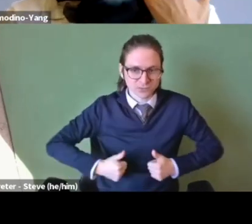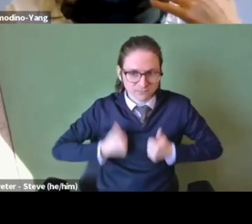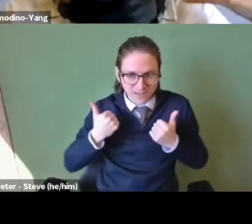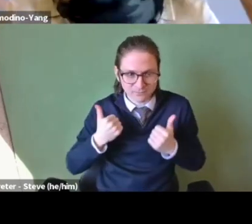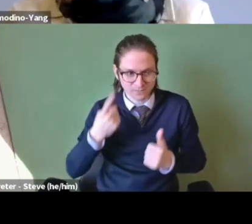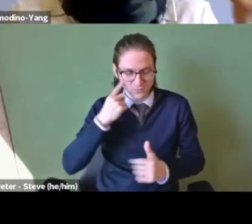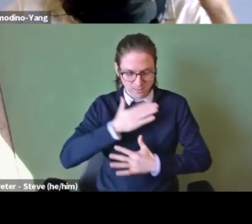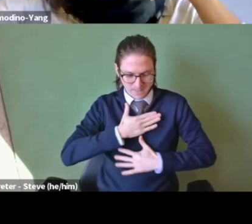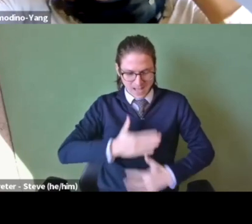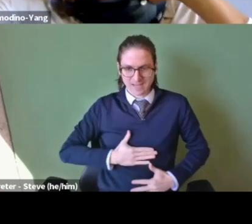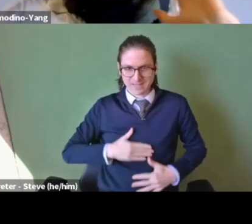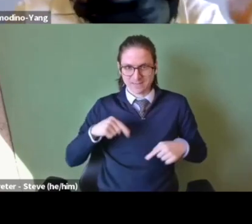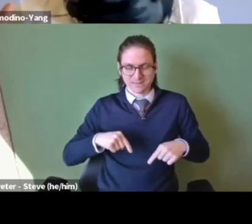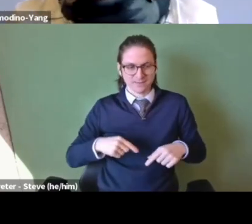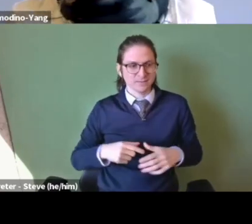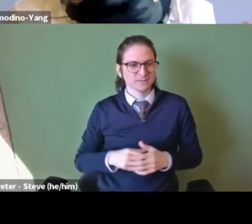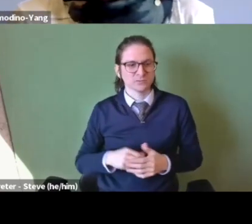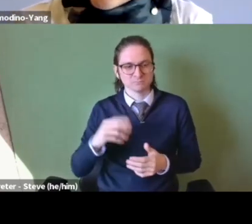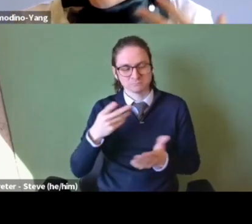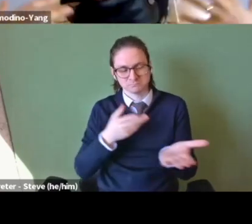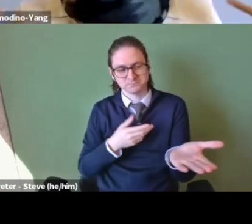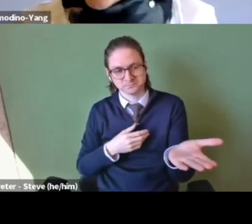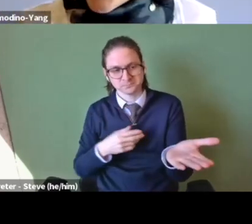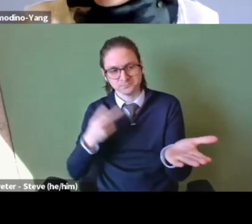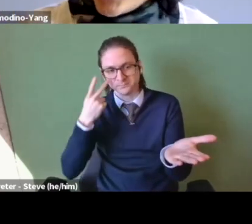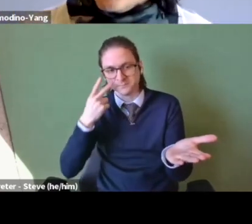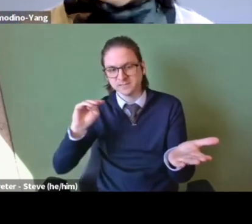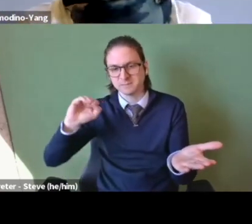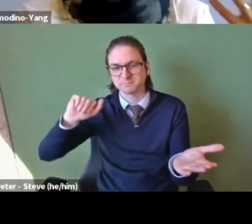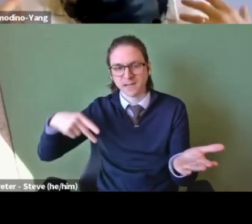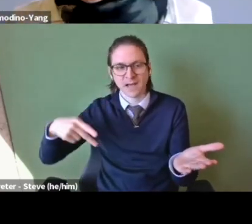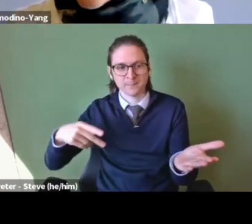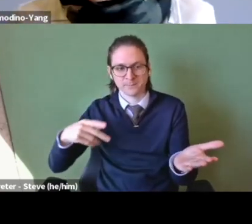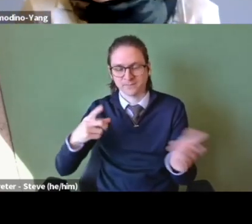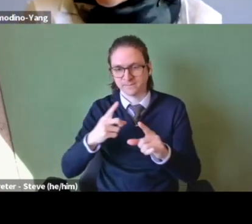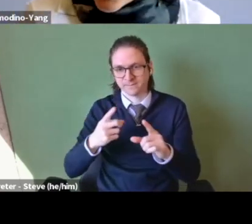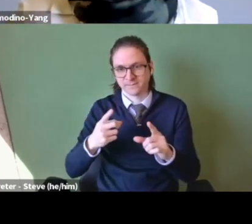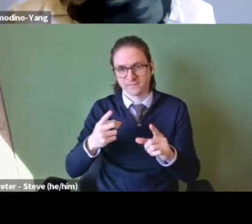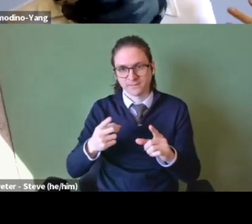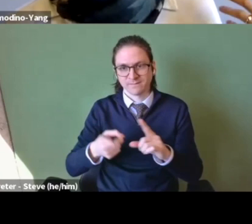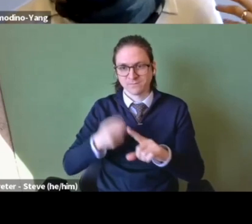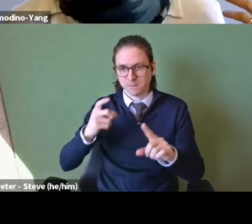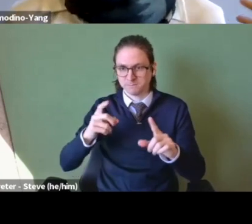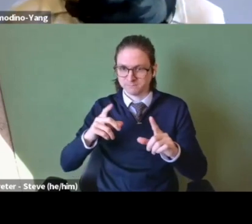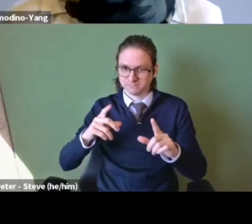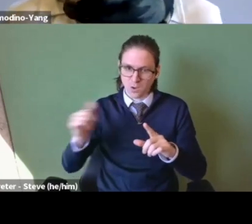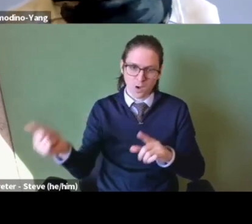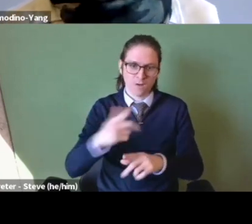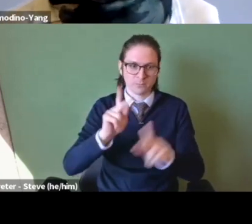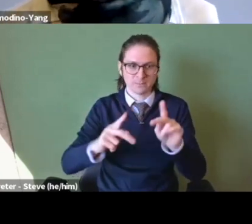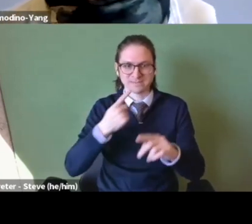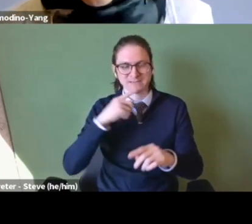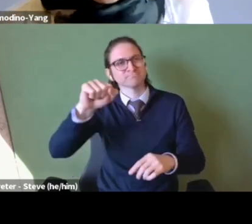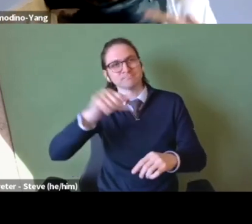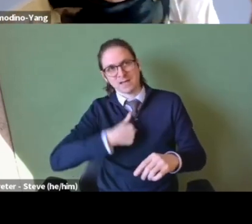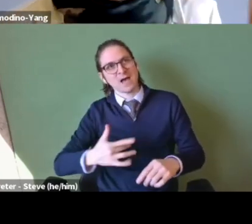map of just the group level contrast between I feel really emotional about this versus I really don't feel that